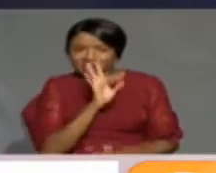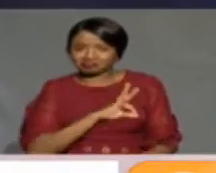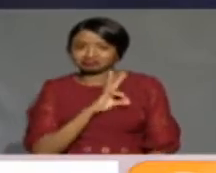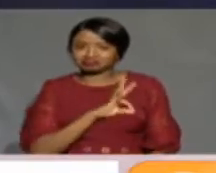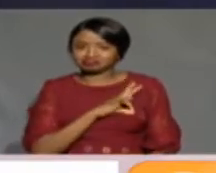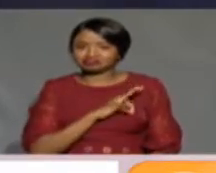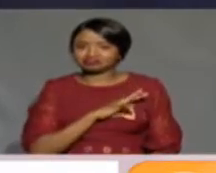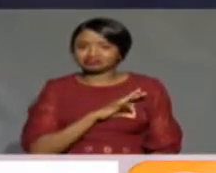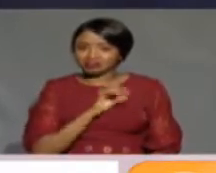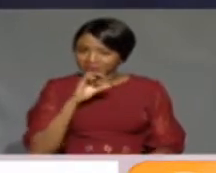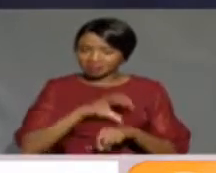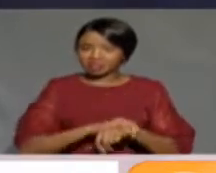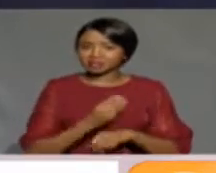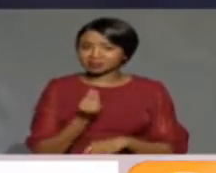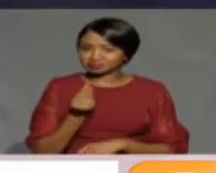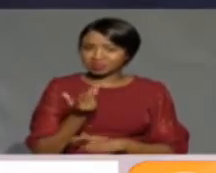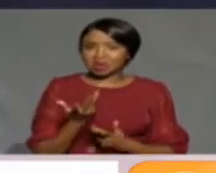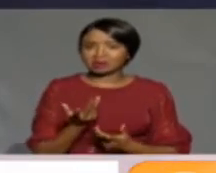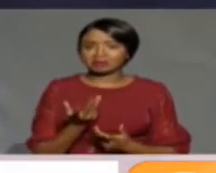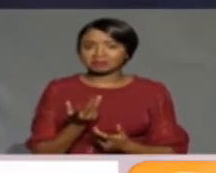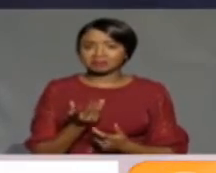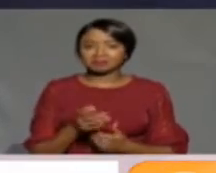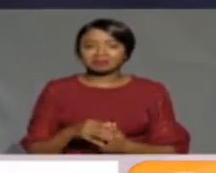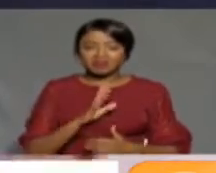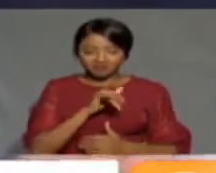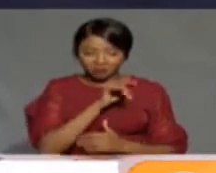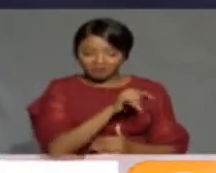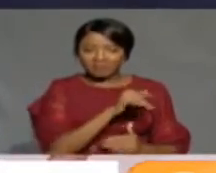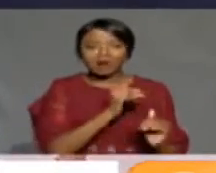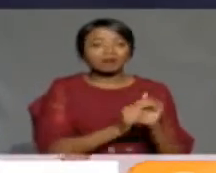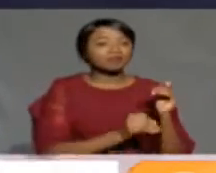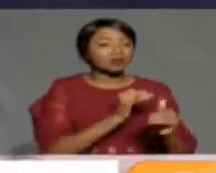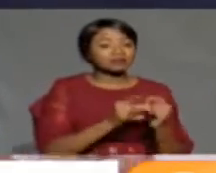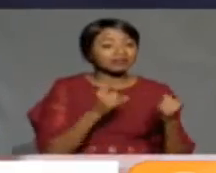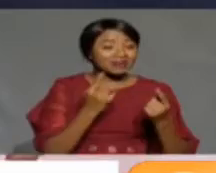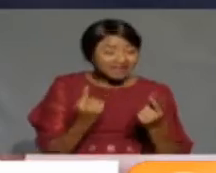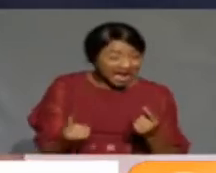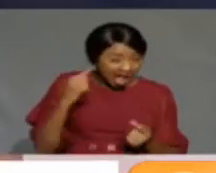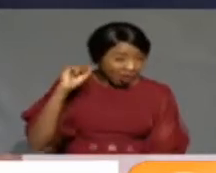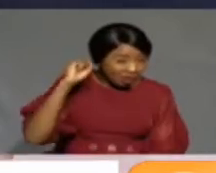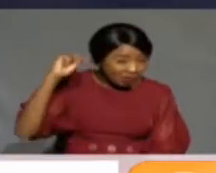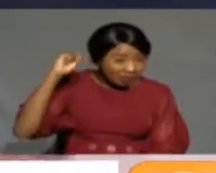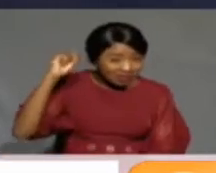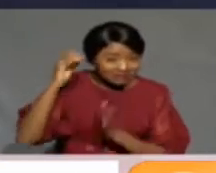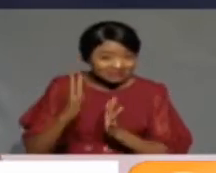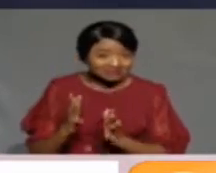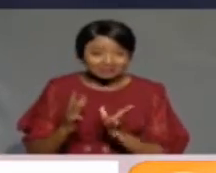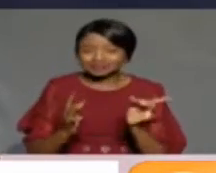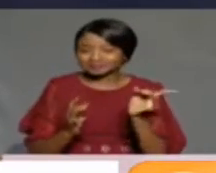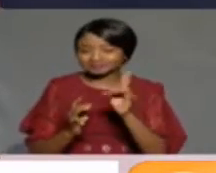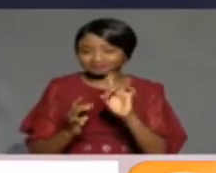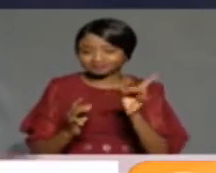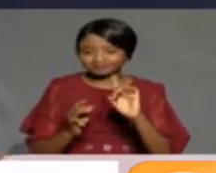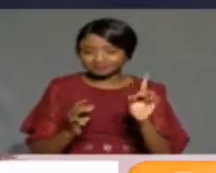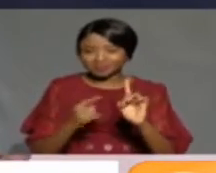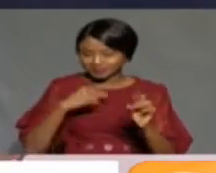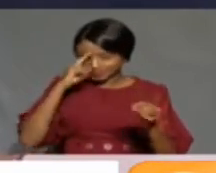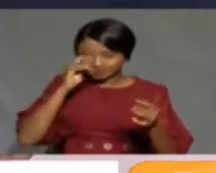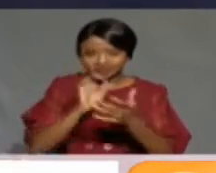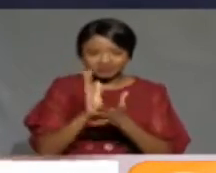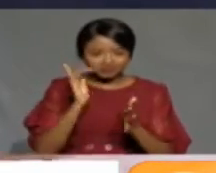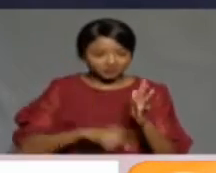weep some emotions to the process. And not only politicians, when I talk about politicians, I have